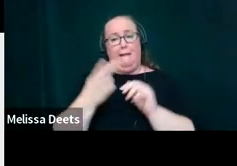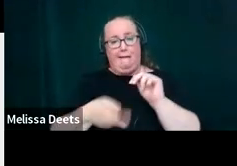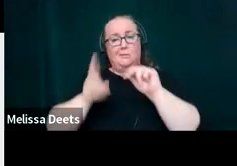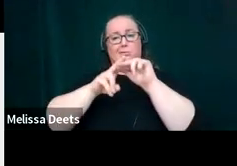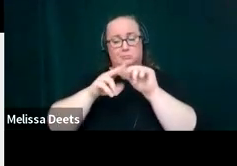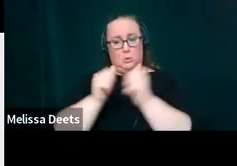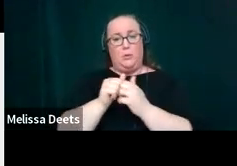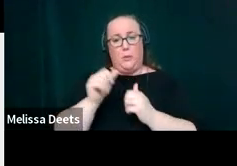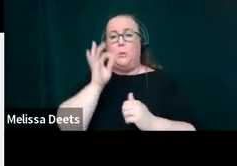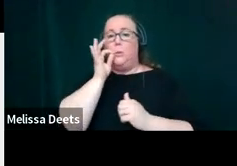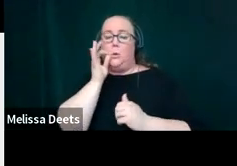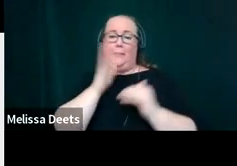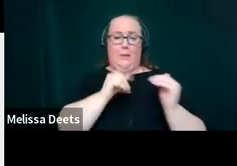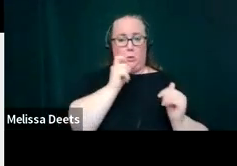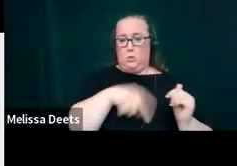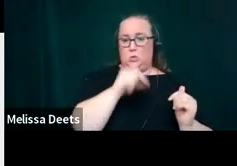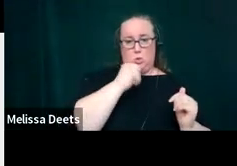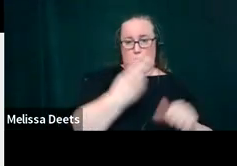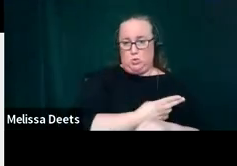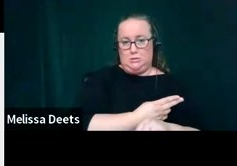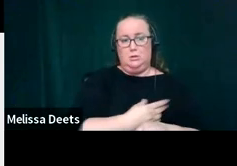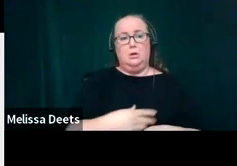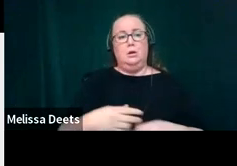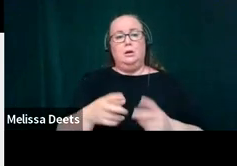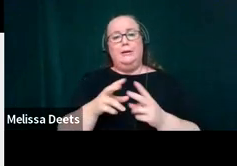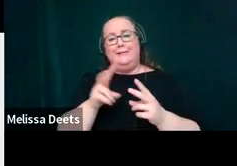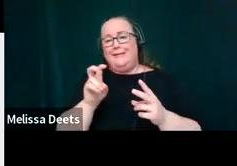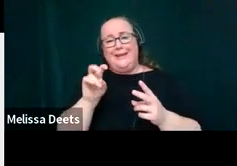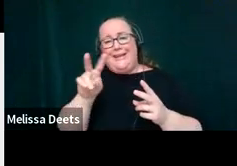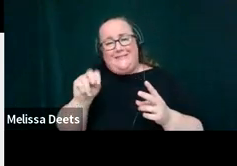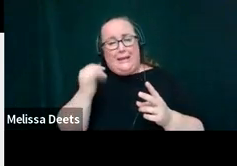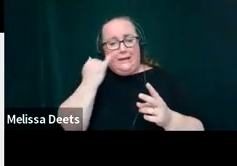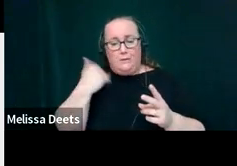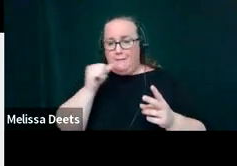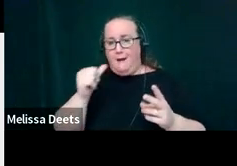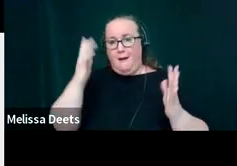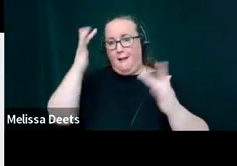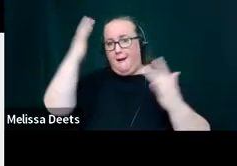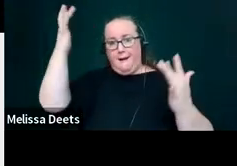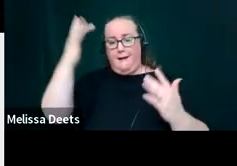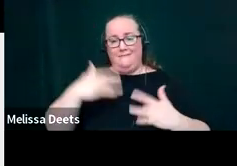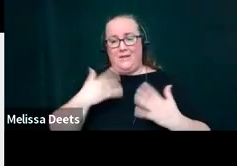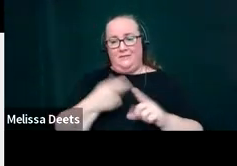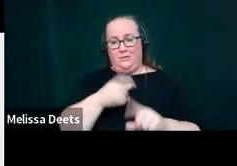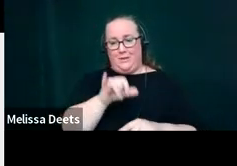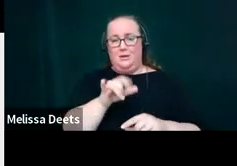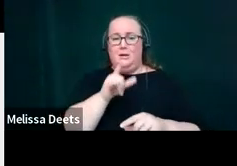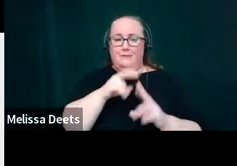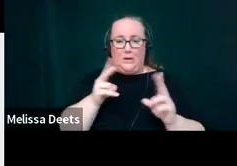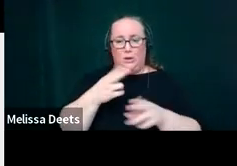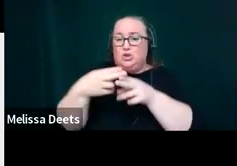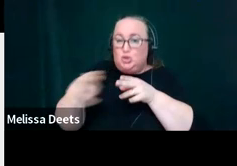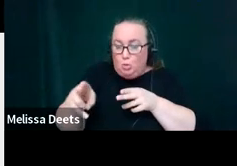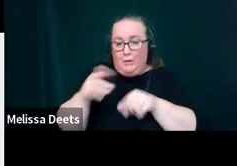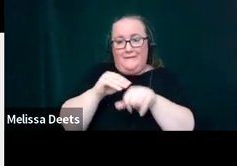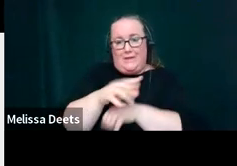marijuana. And even if there was a non-psychotropic version of marijuana that were created, it has very short duration of action. So that